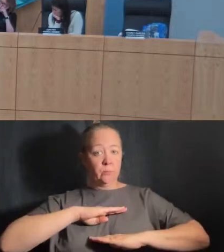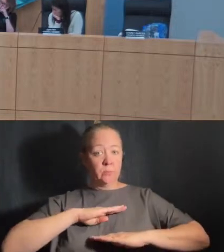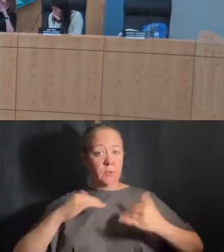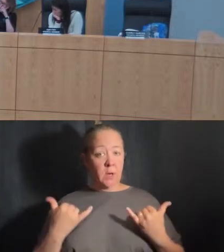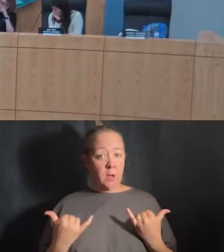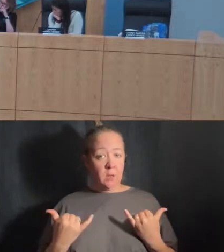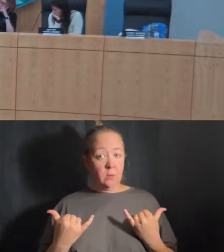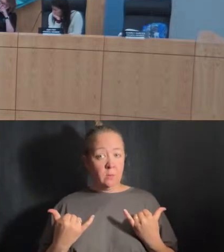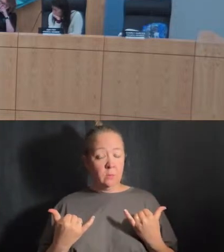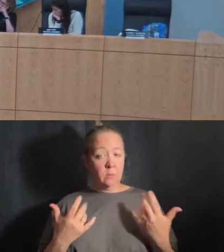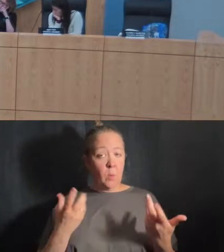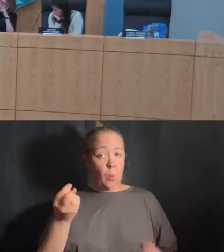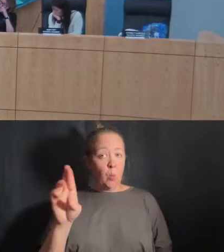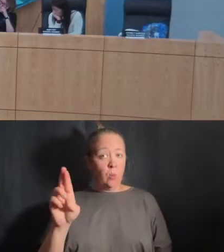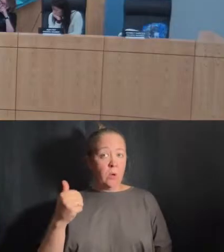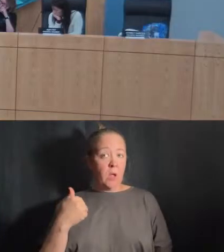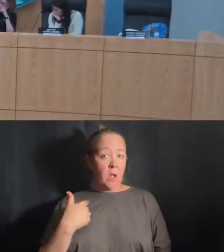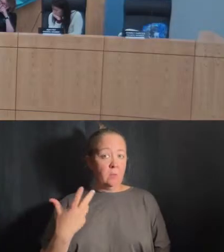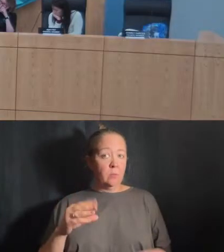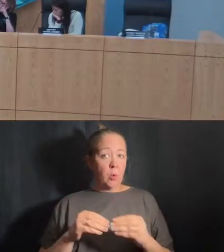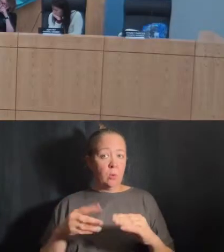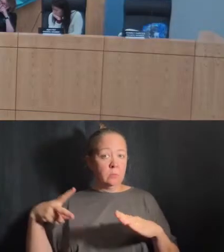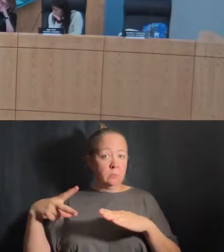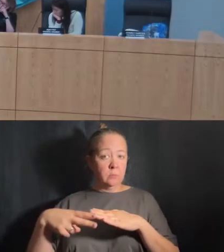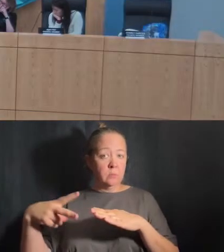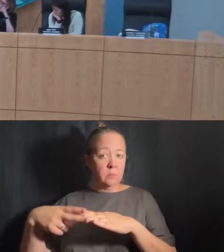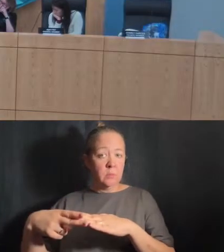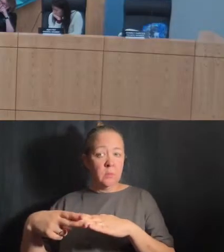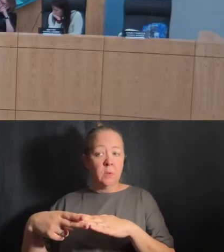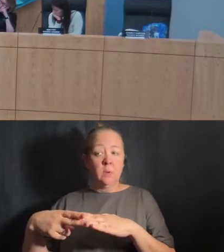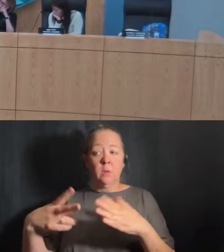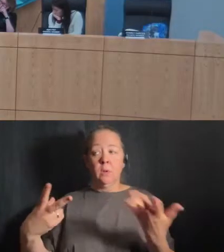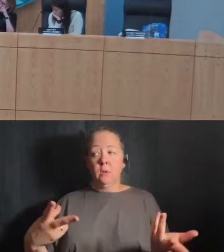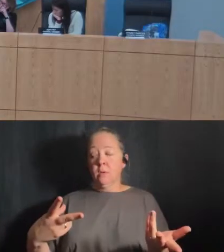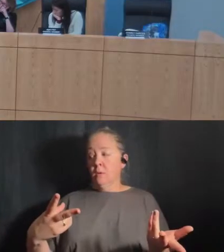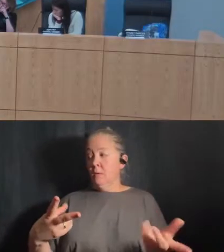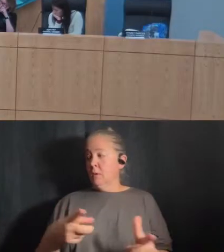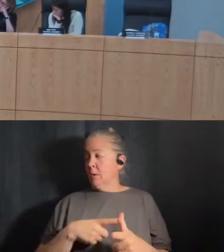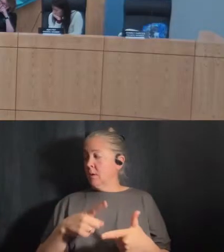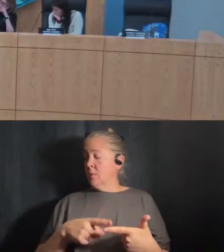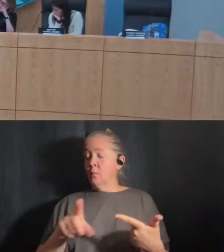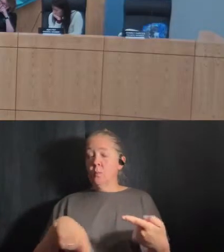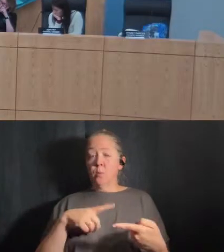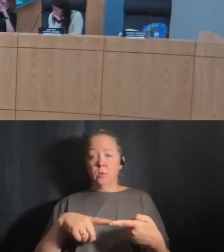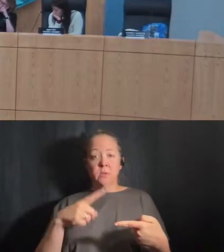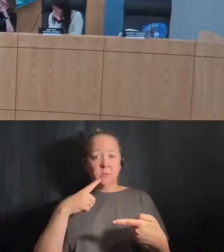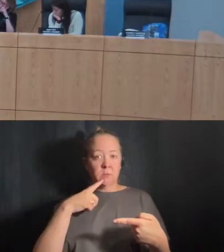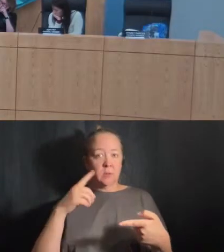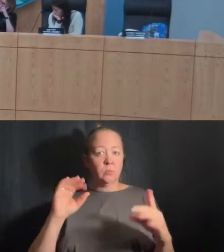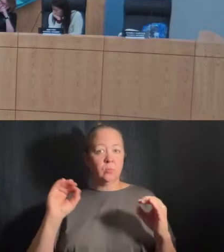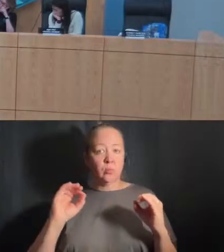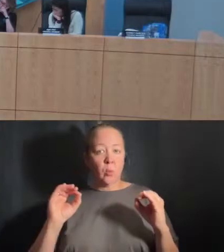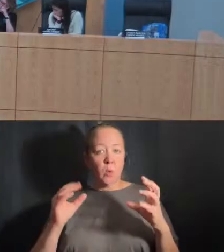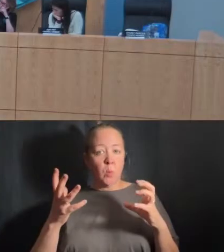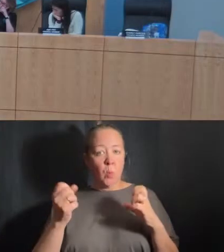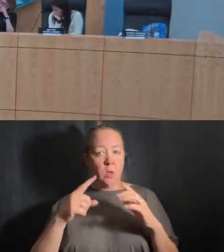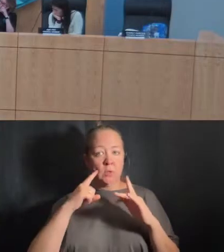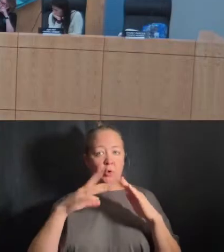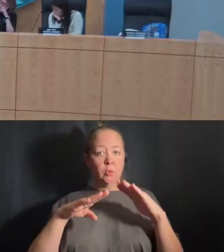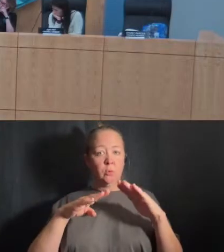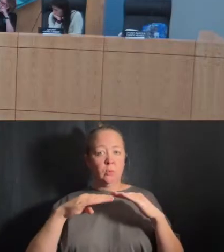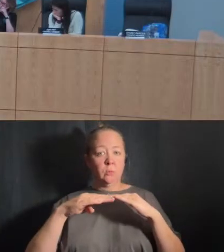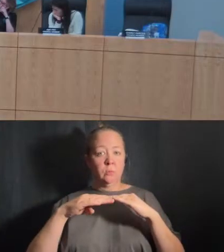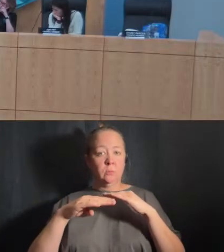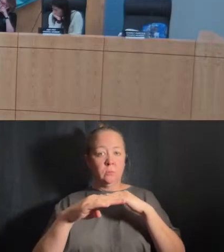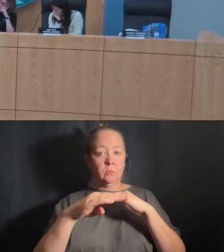we've said, that's it, no one wants to dip below this, then we can say, then that's what the town costs. And we